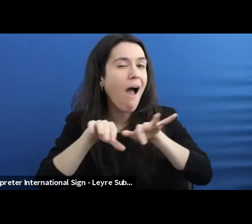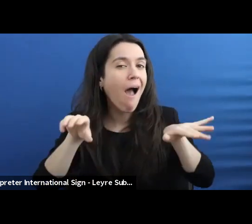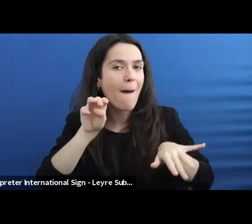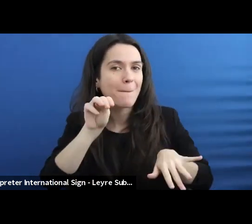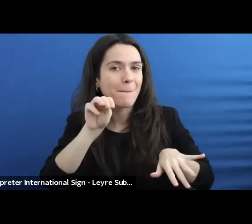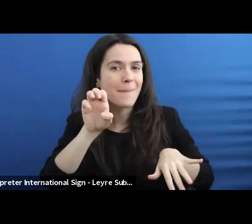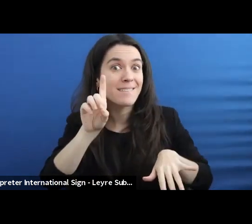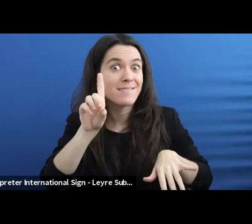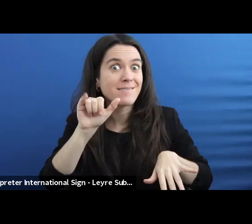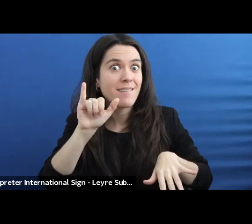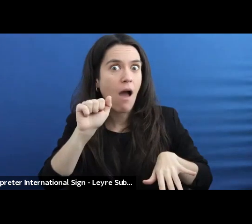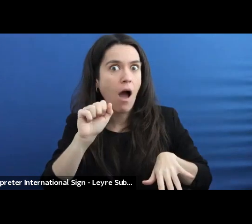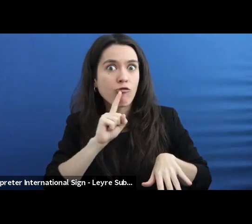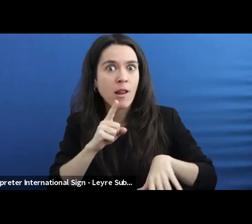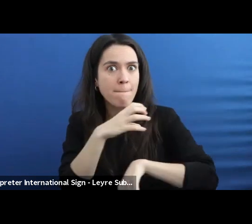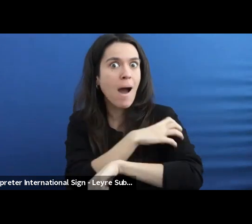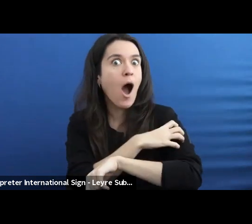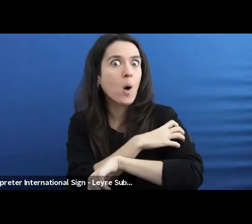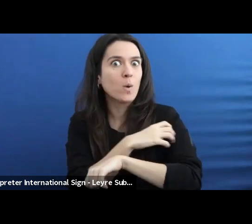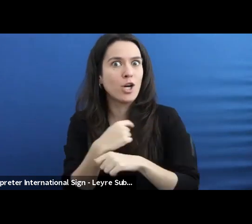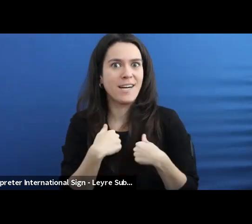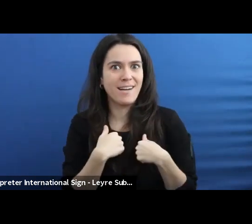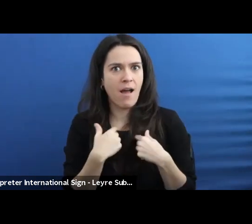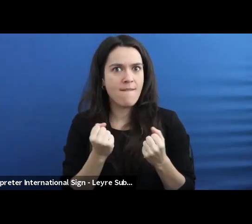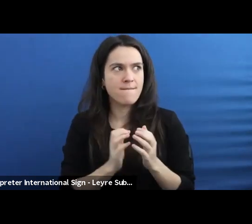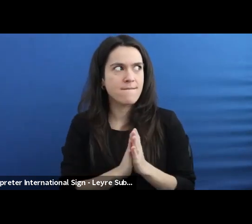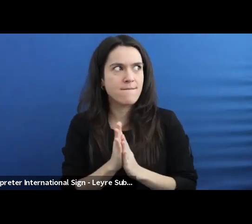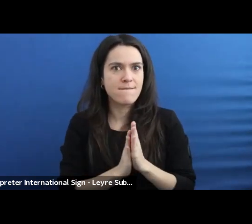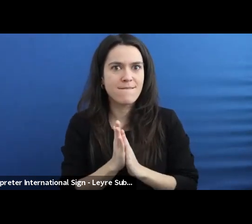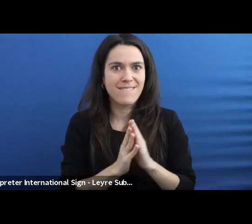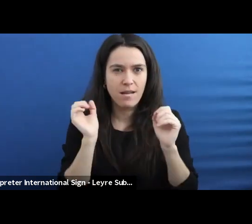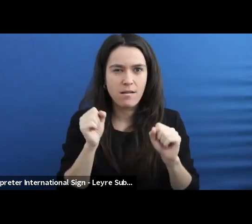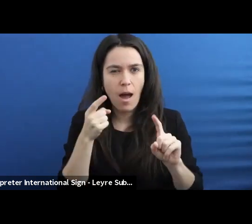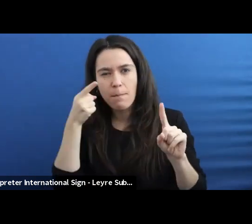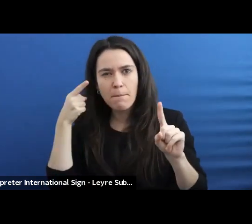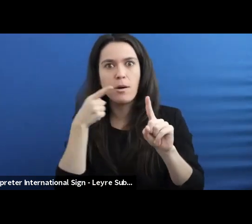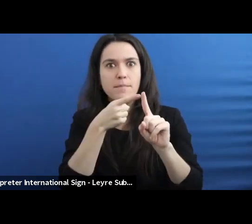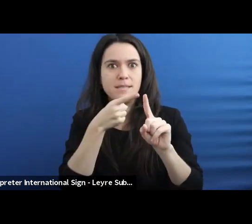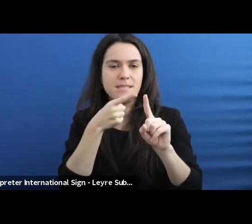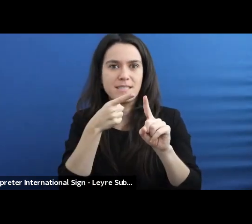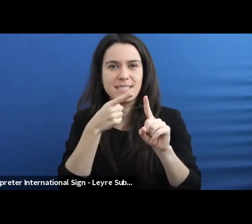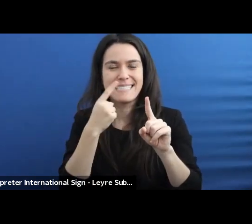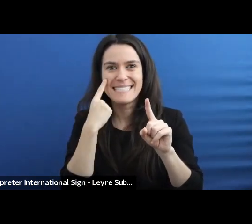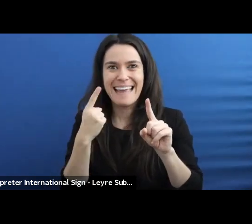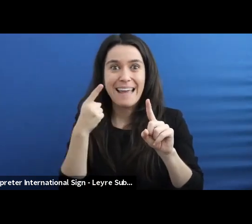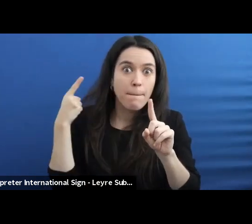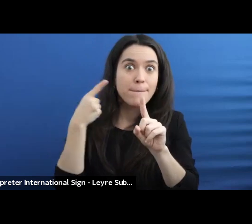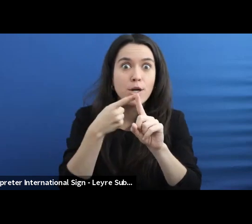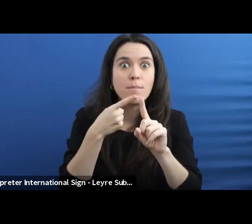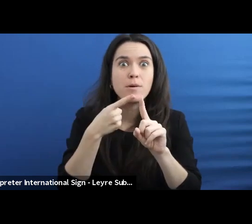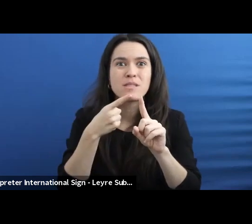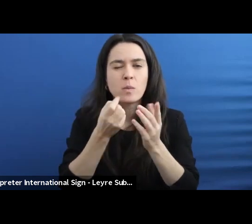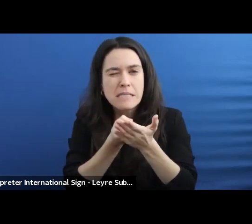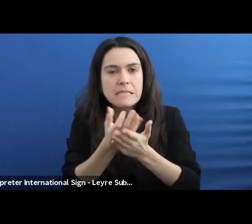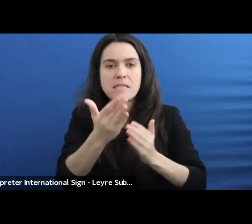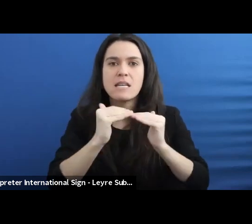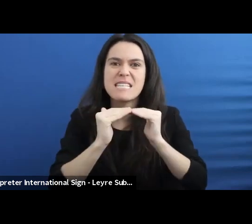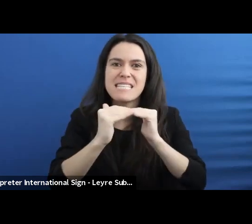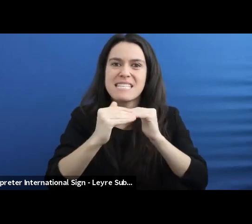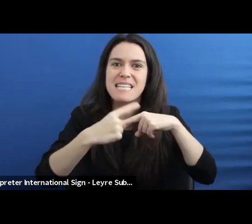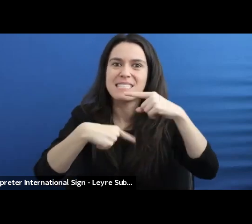power, this media presence, for the purpose of also getting out the sustainability message, which we can